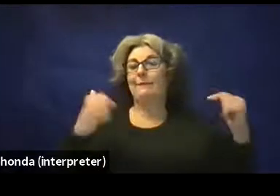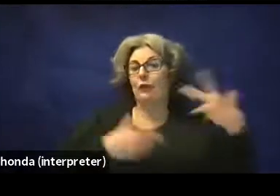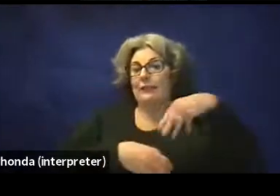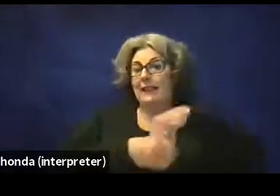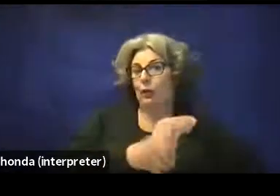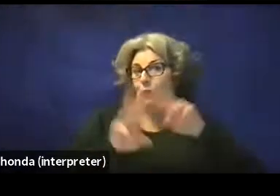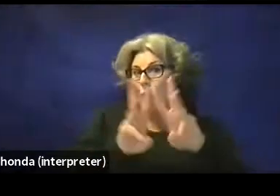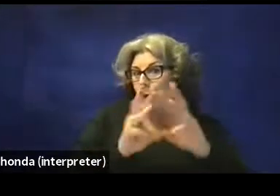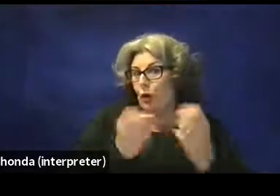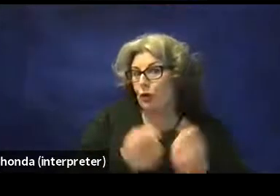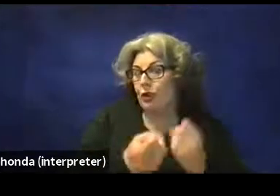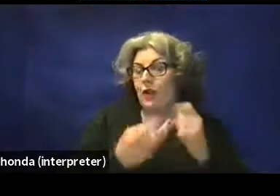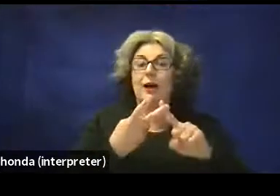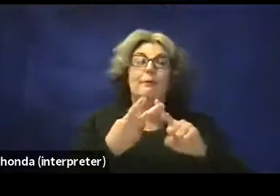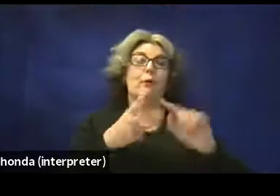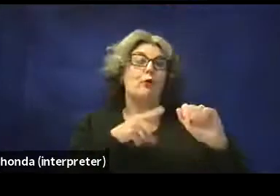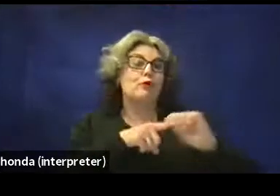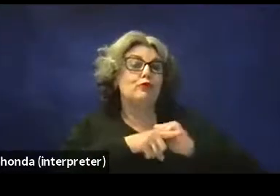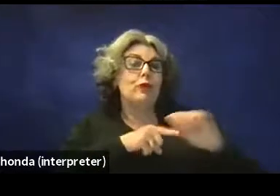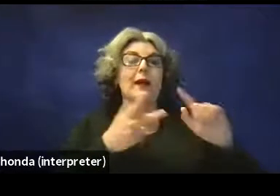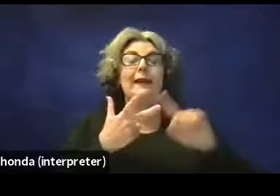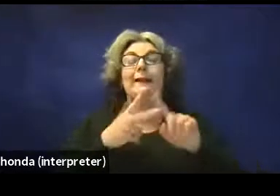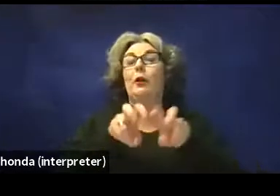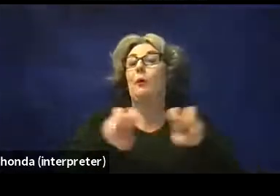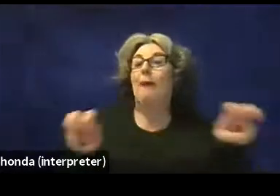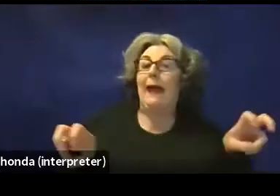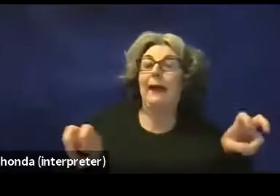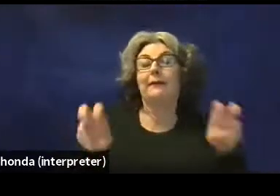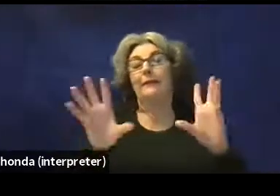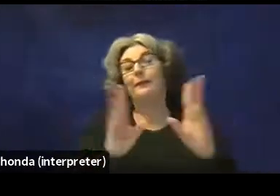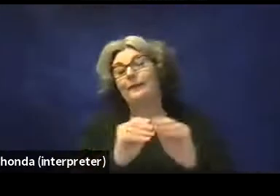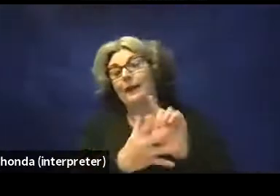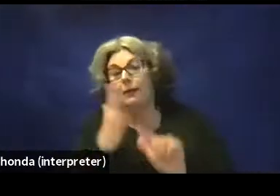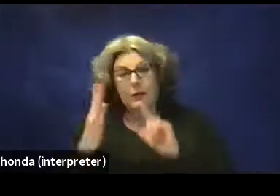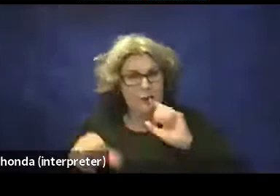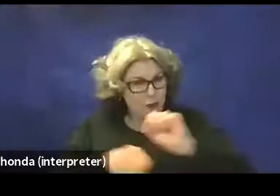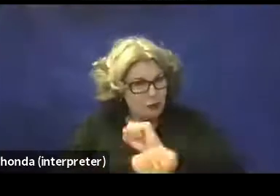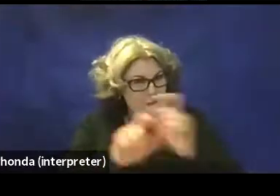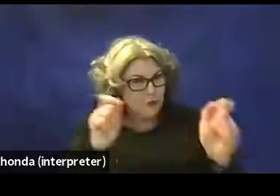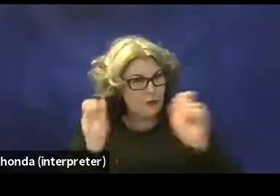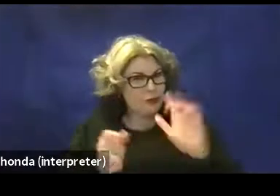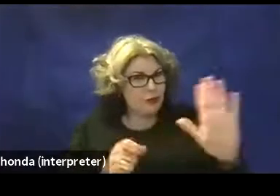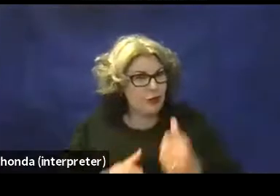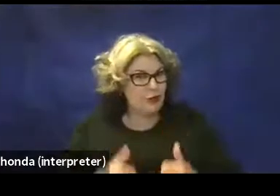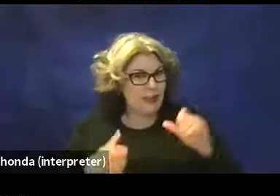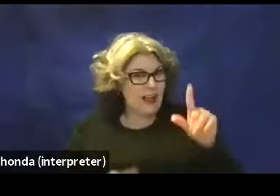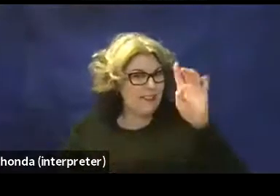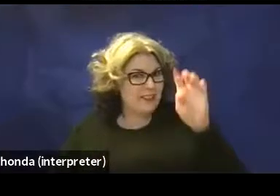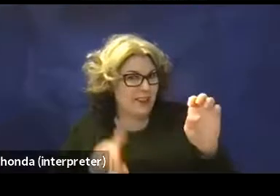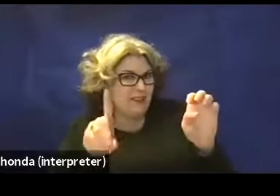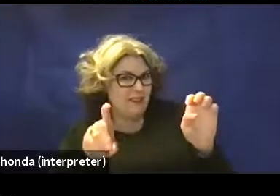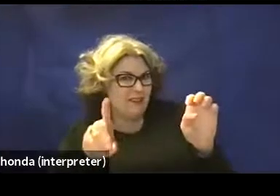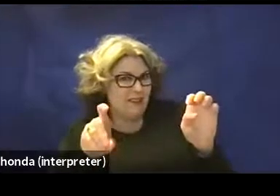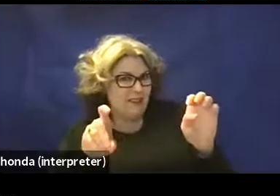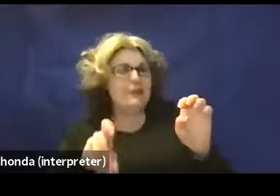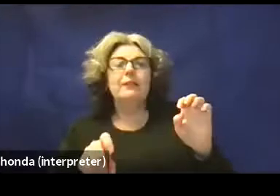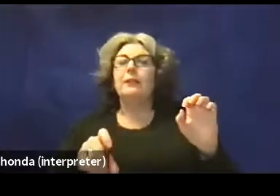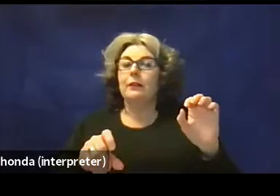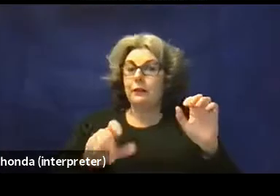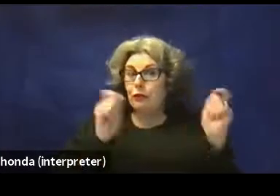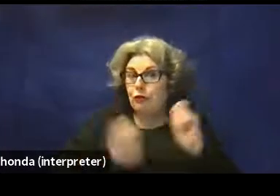inclusion workshop or training or panel or summit. Are you really changing your lifestyle? Are you changing